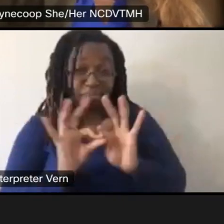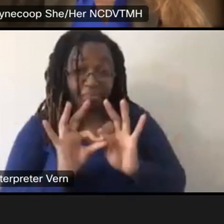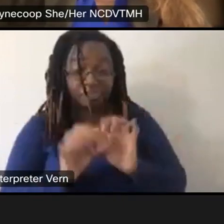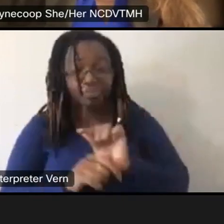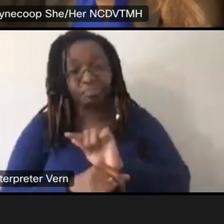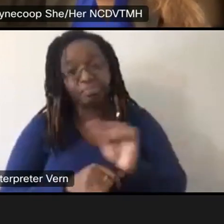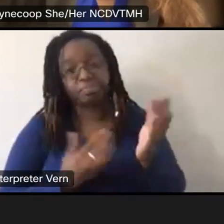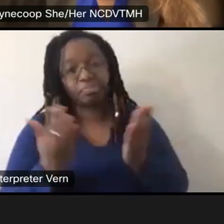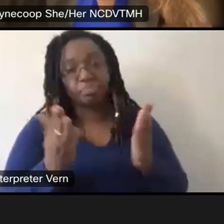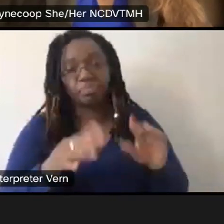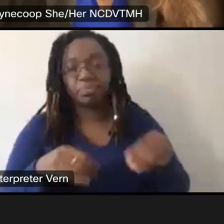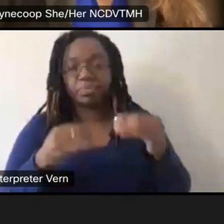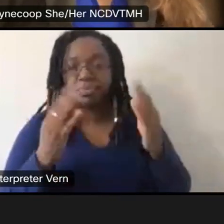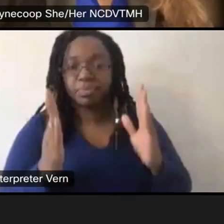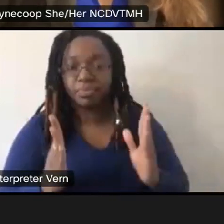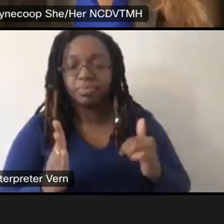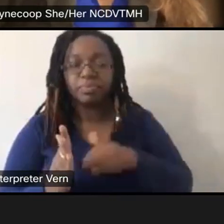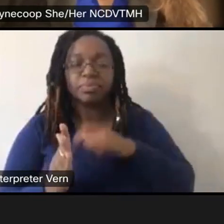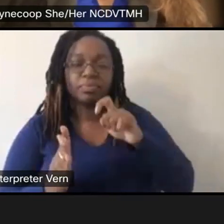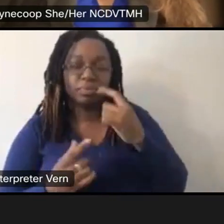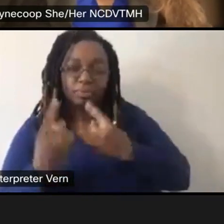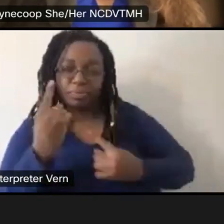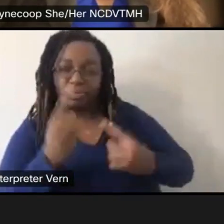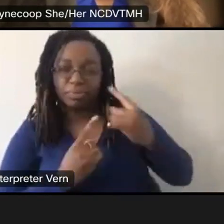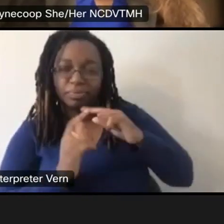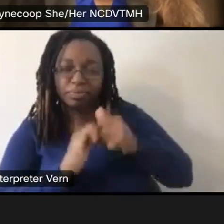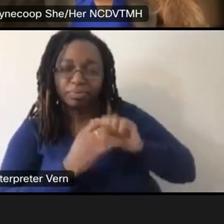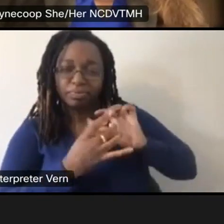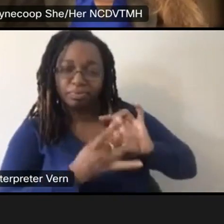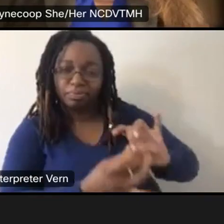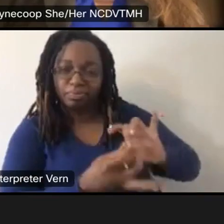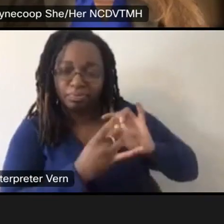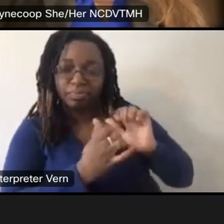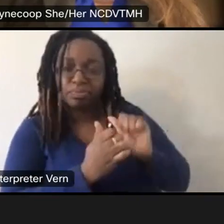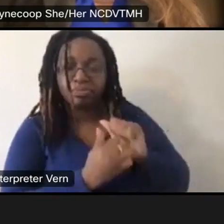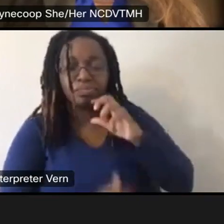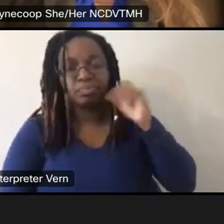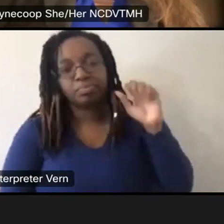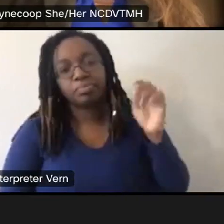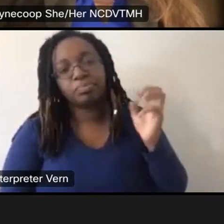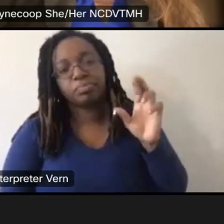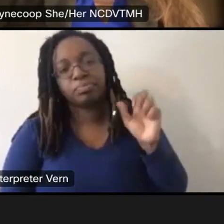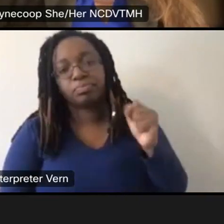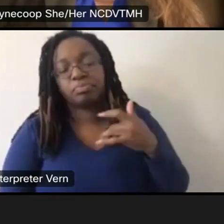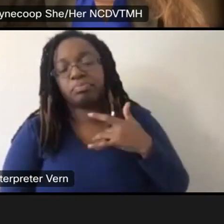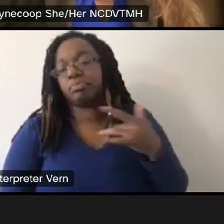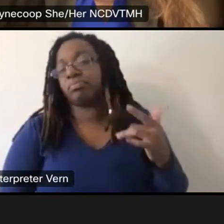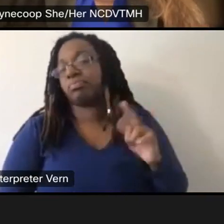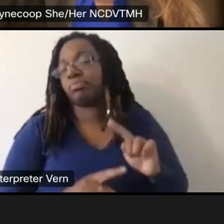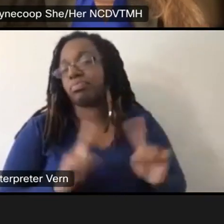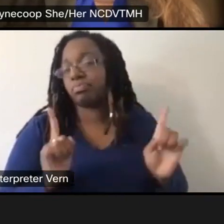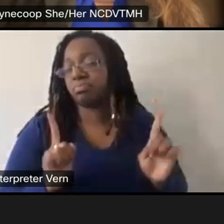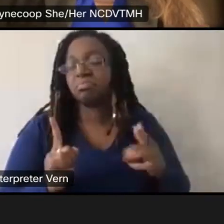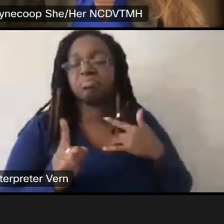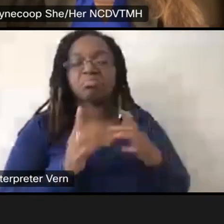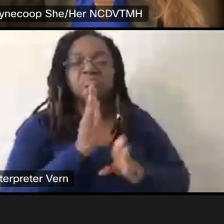are really being intentional about connecting with older adults who aren't of the status quo, those who are from the most marginalized